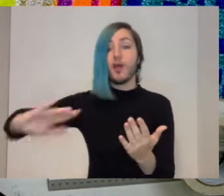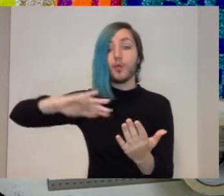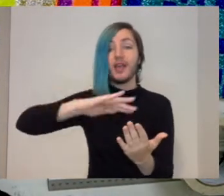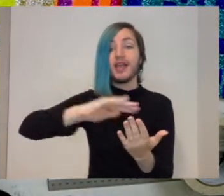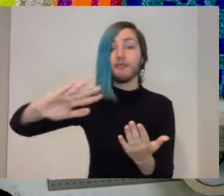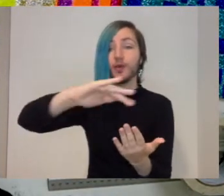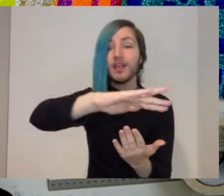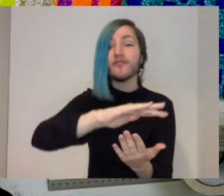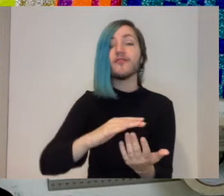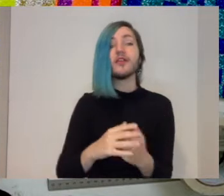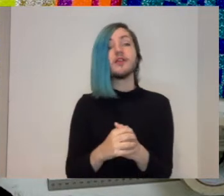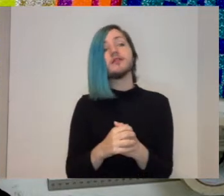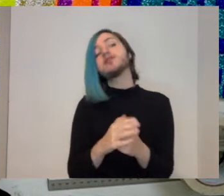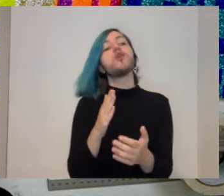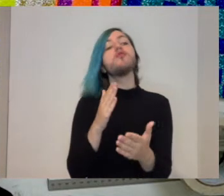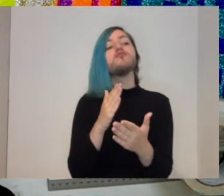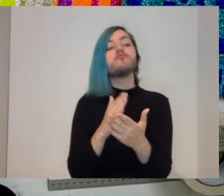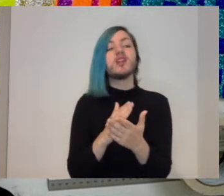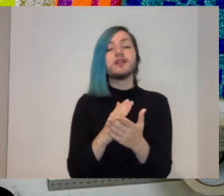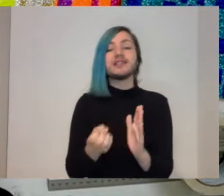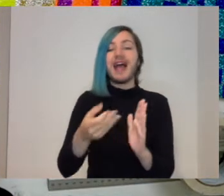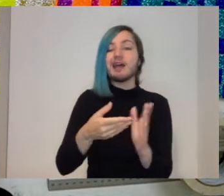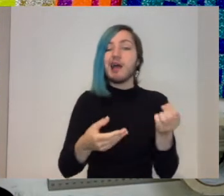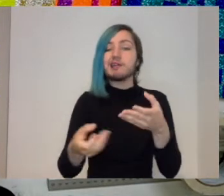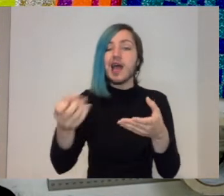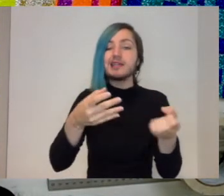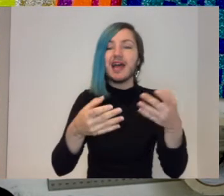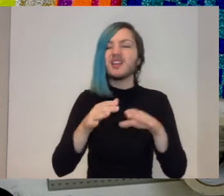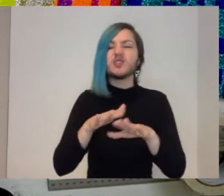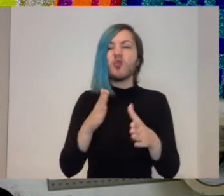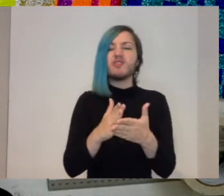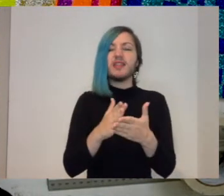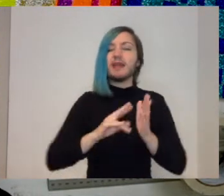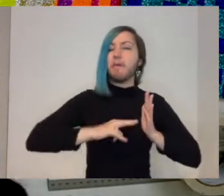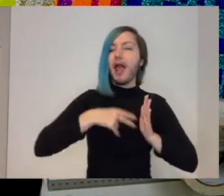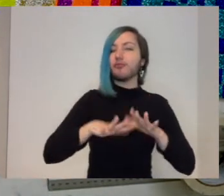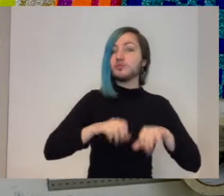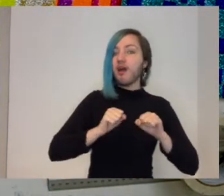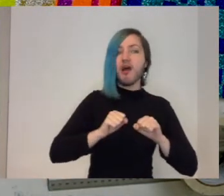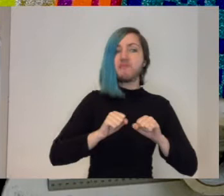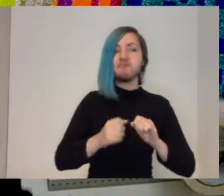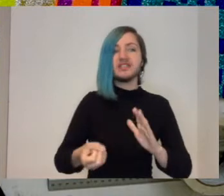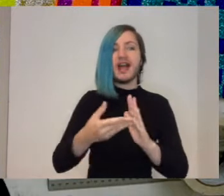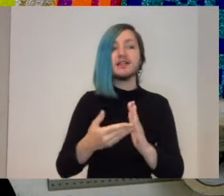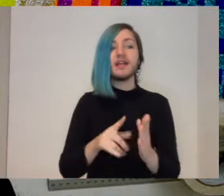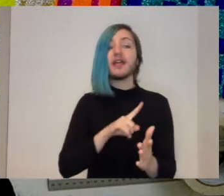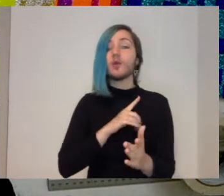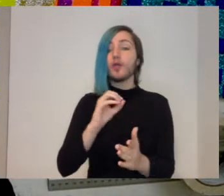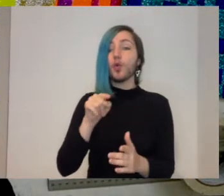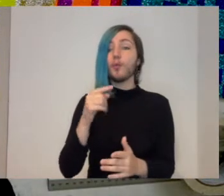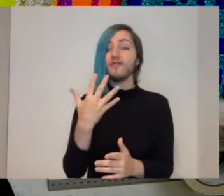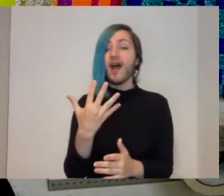it's more just a case of like working into them rather than having a preset plan at the beginning. That's why the